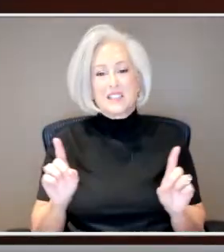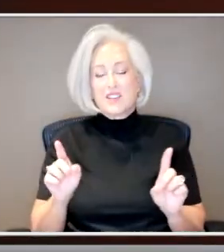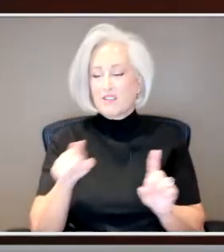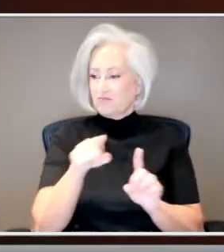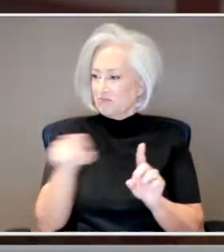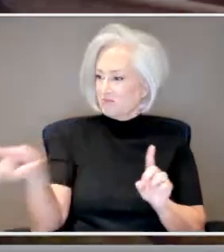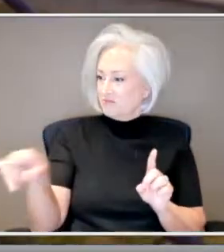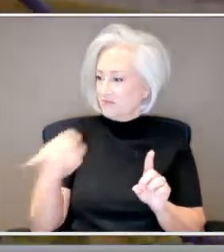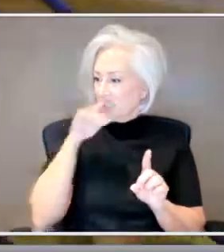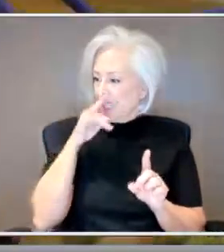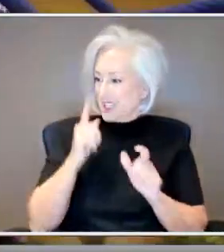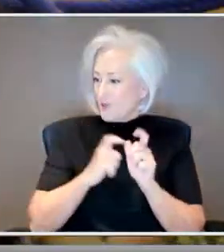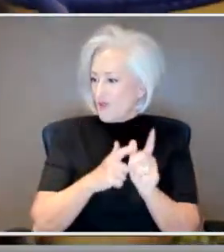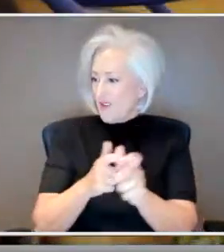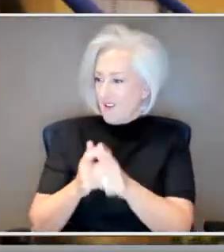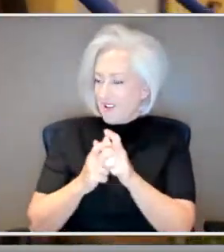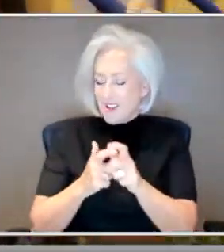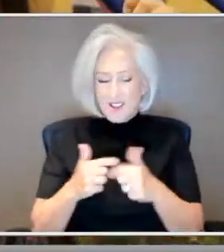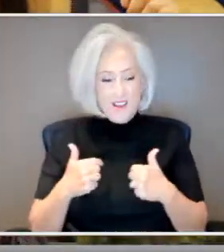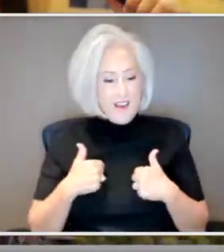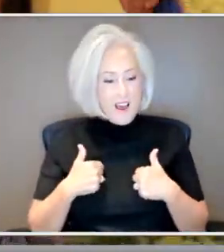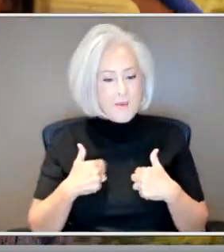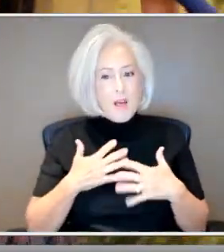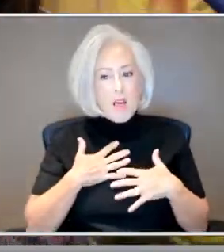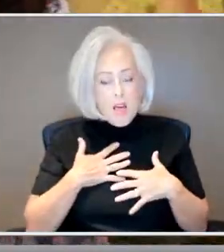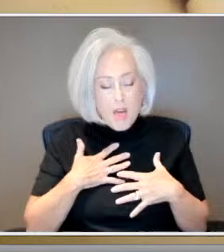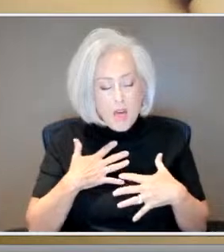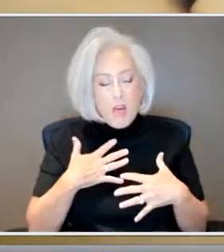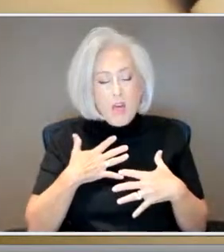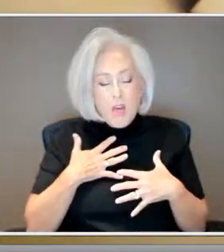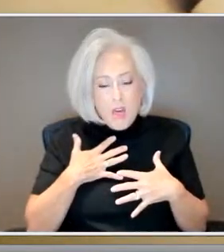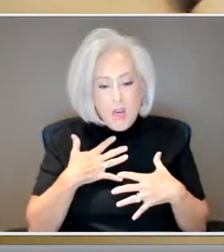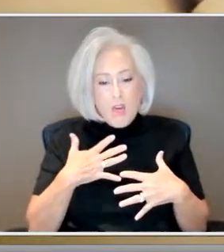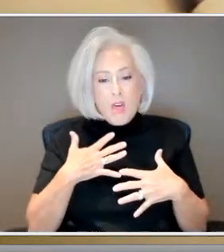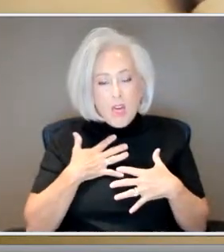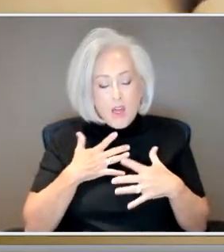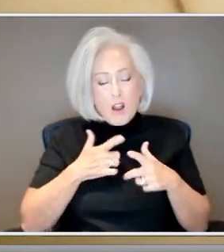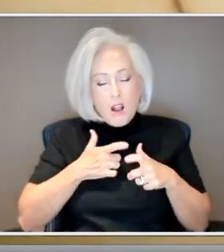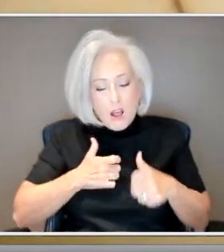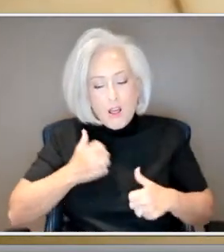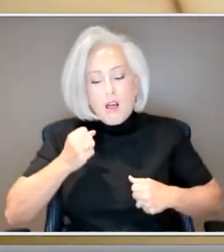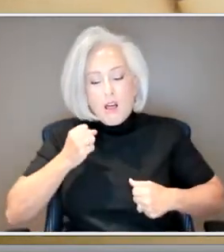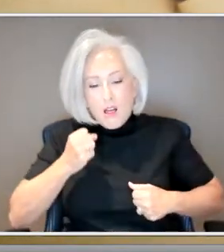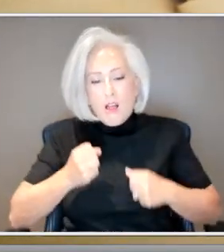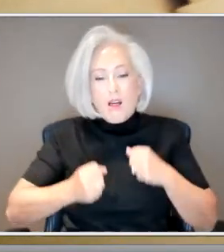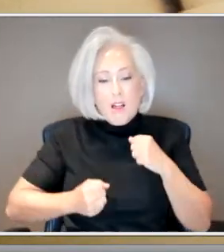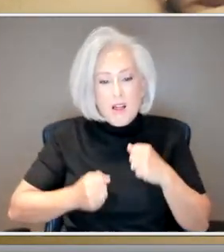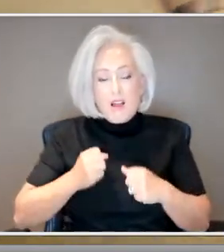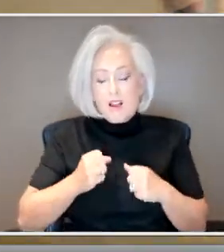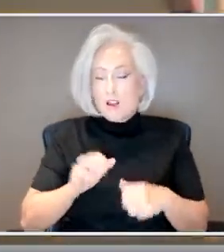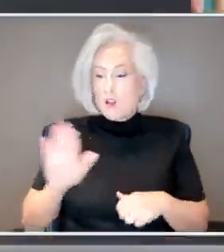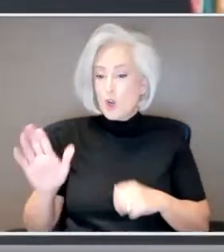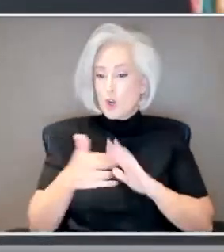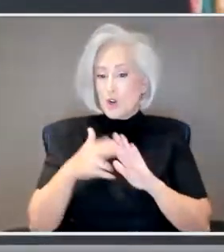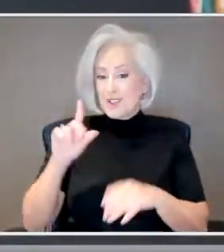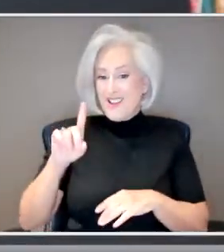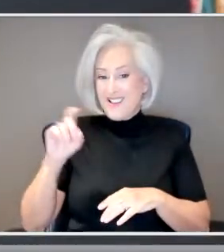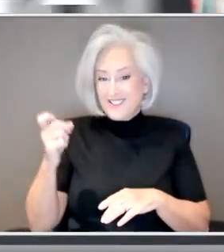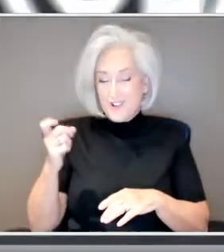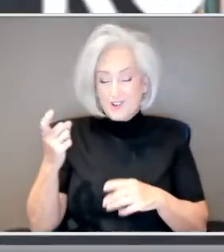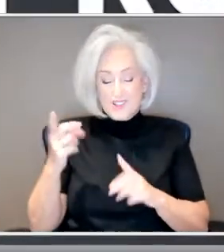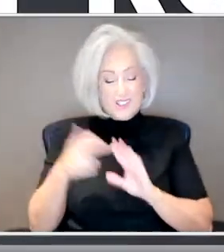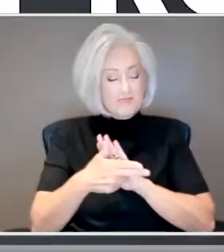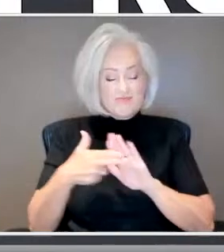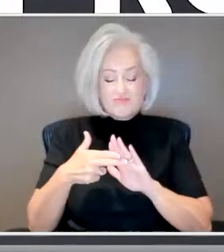it's nothing, and here I am struggling to keep up. Her diagnosis, though, had come years earlier as a newborn baby. Mitral